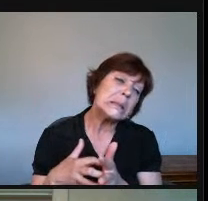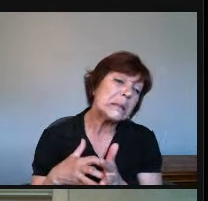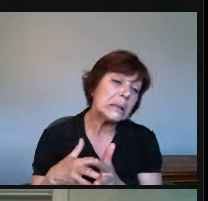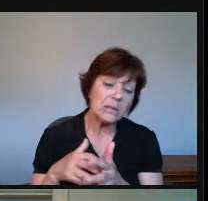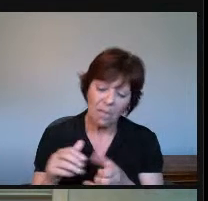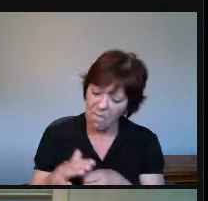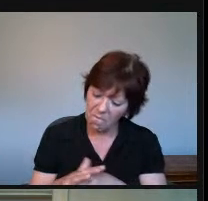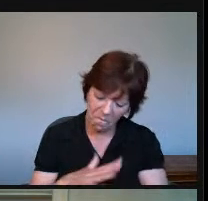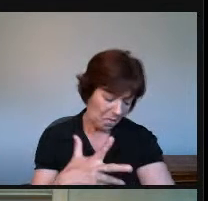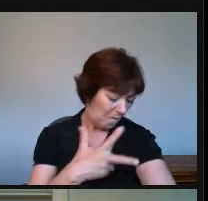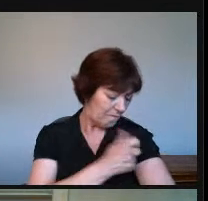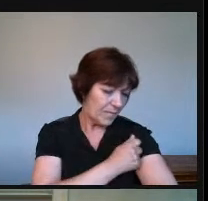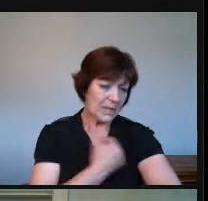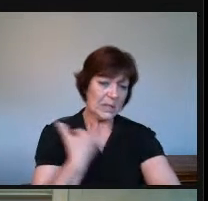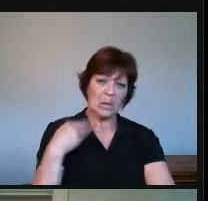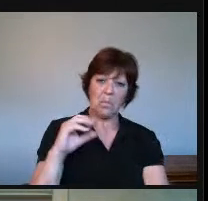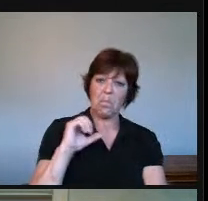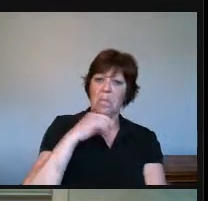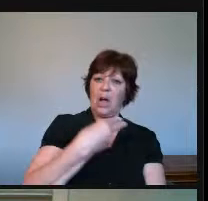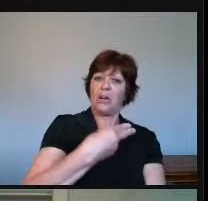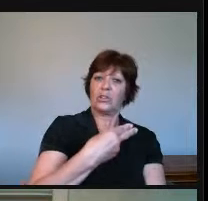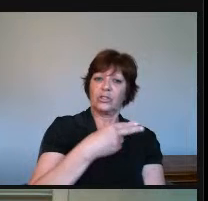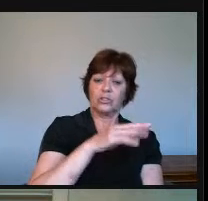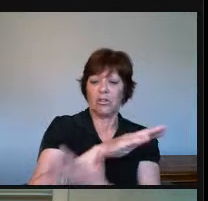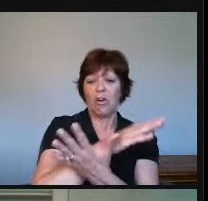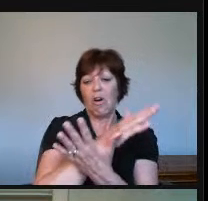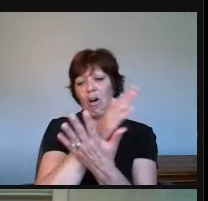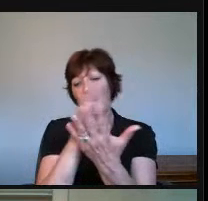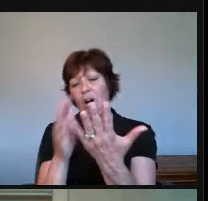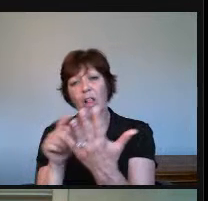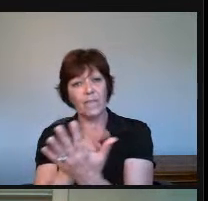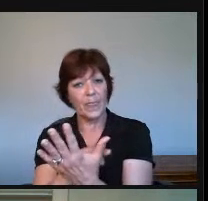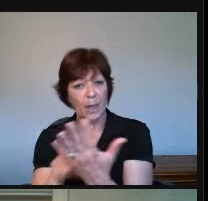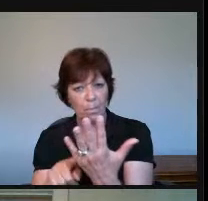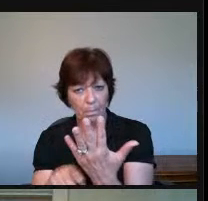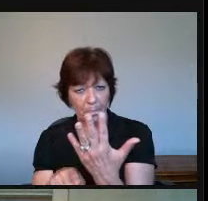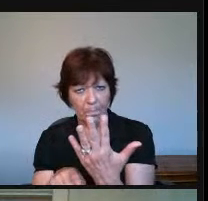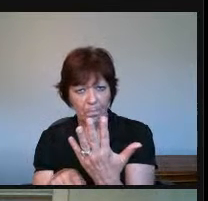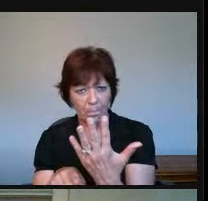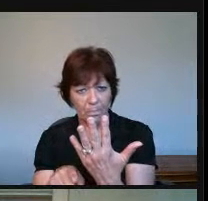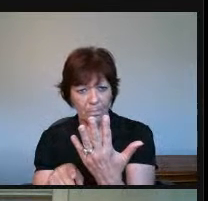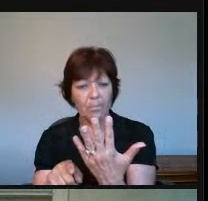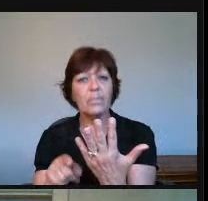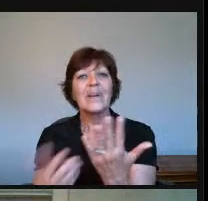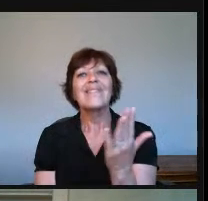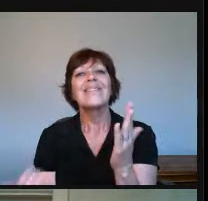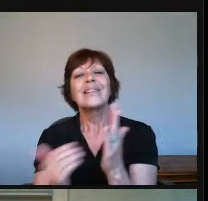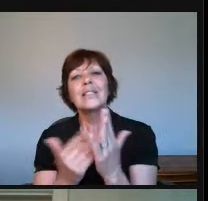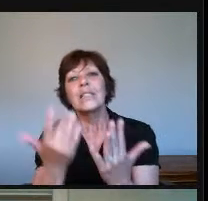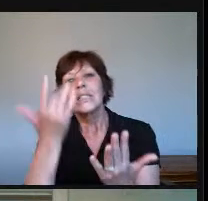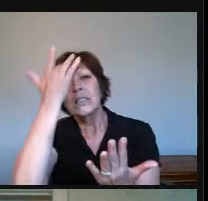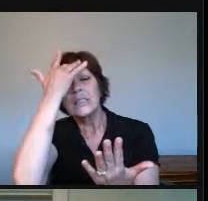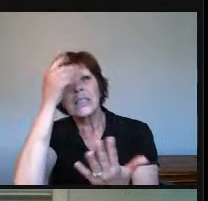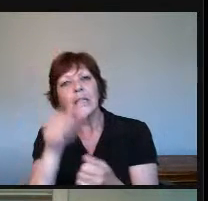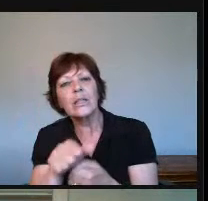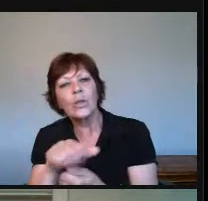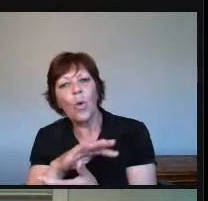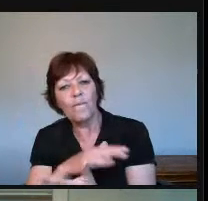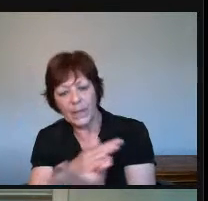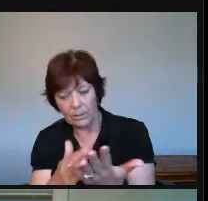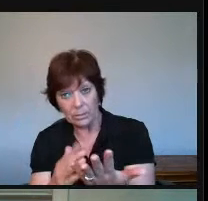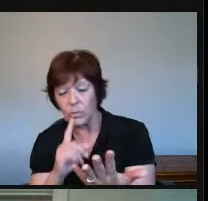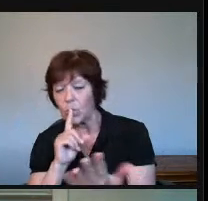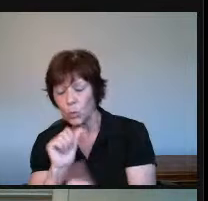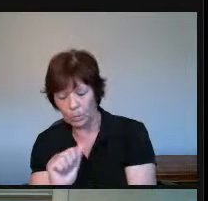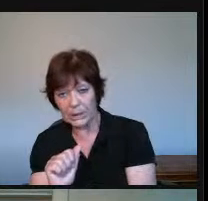fully vaccinated in March, and all 6 of them have been reinfected with the virus. We've confirmed